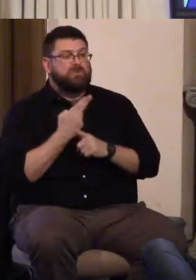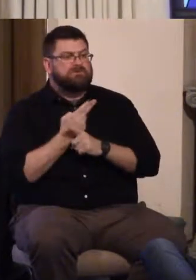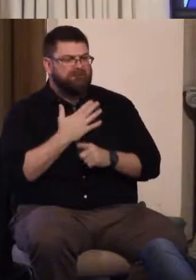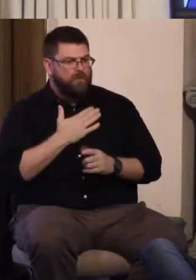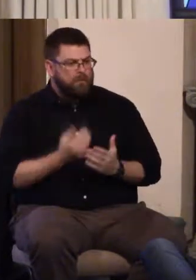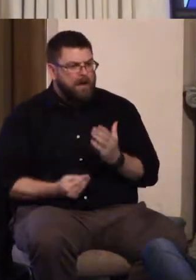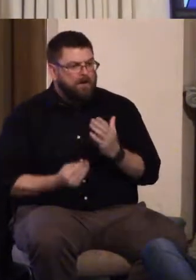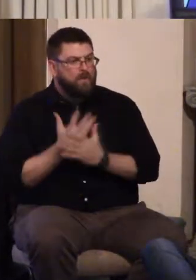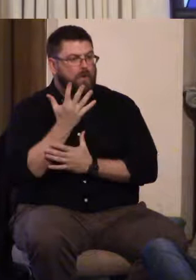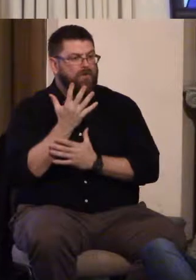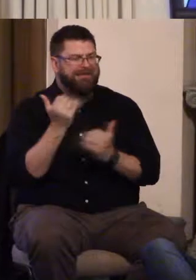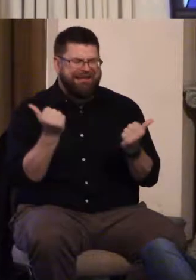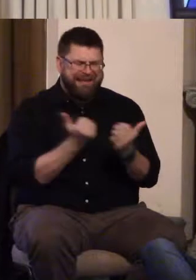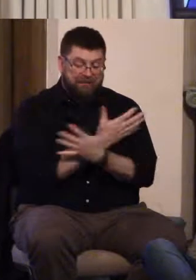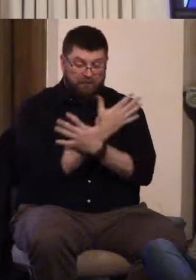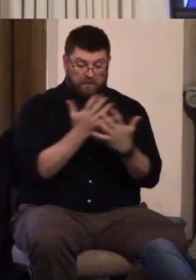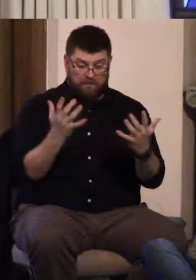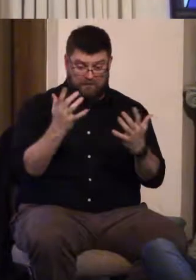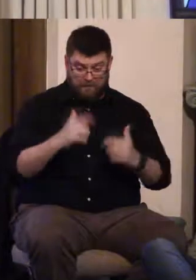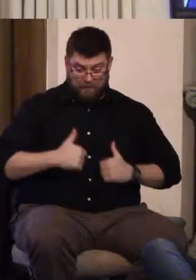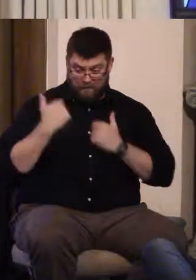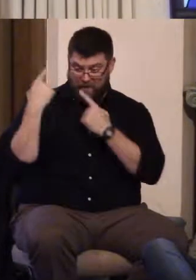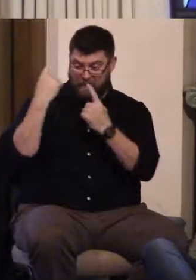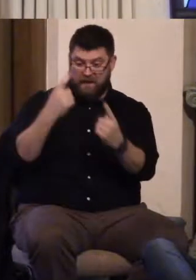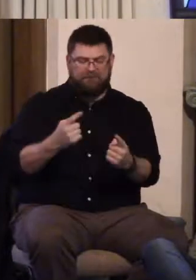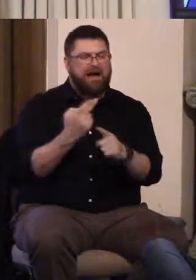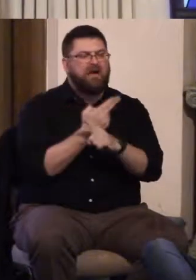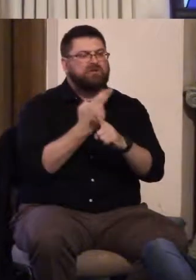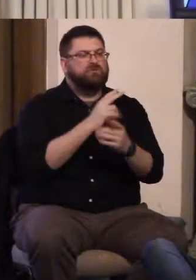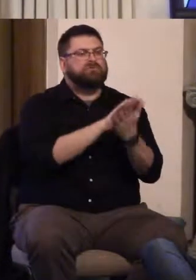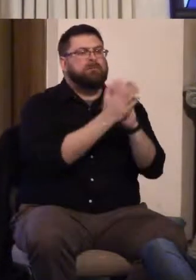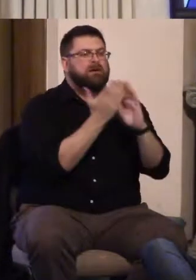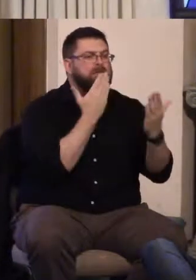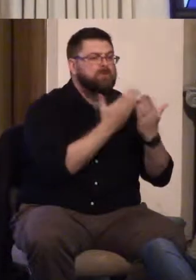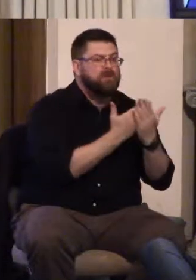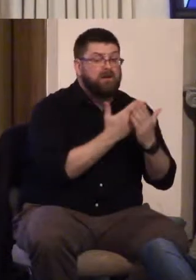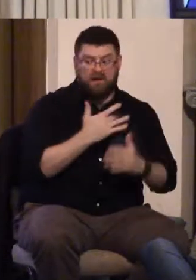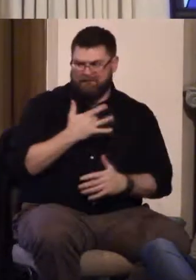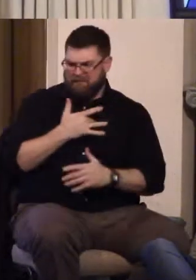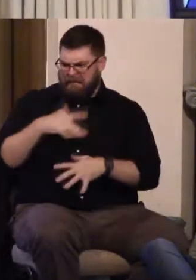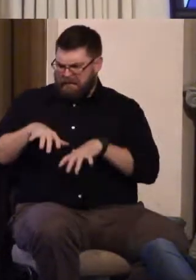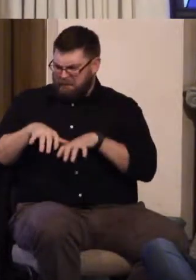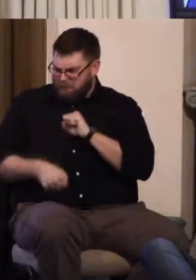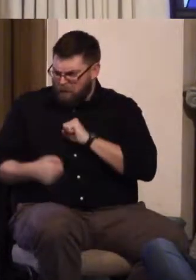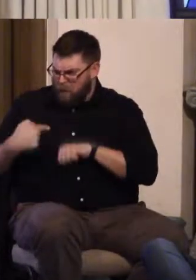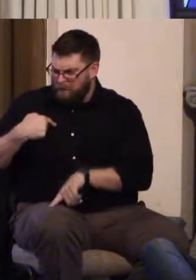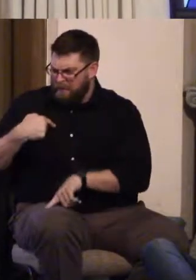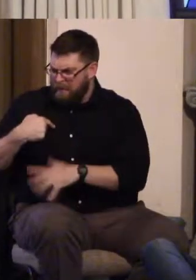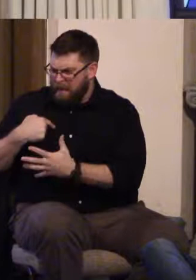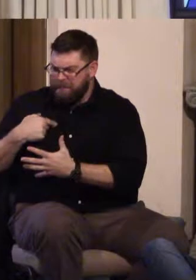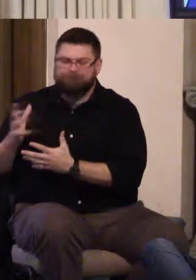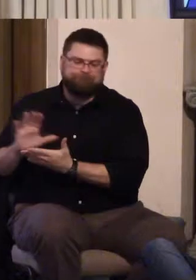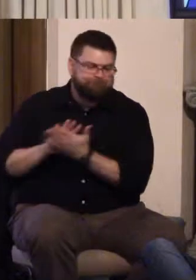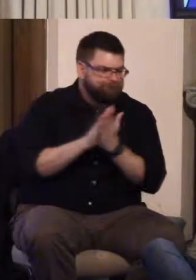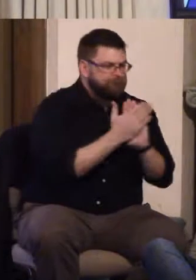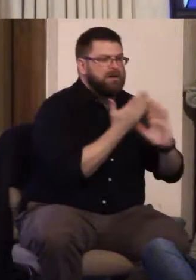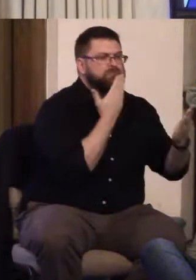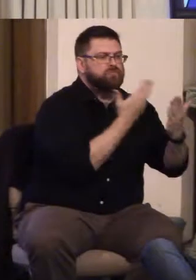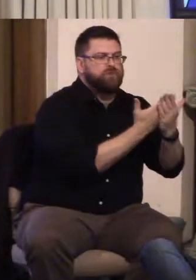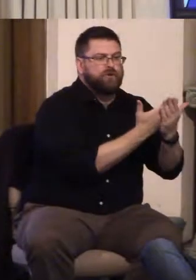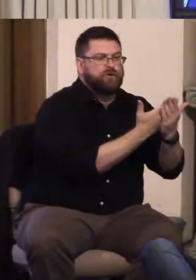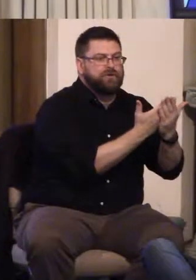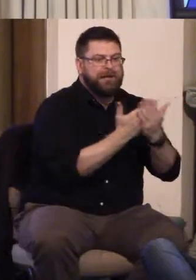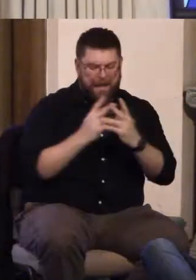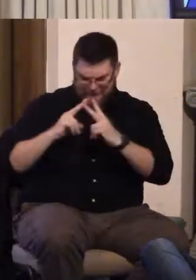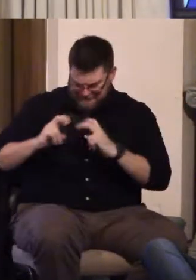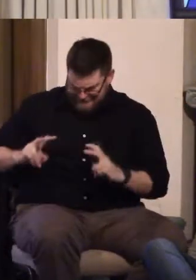thing in my life for my good. The things that I felt broke me, I used it for my good. I took the time